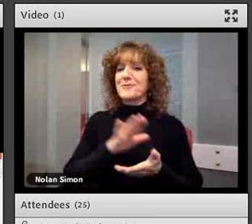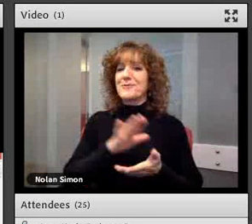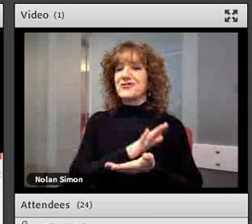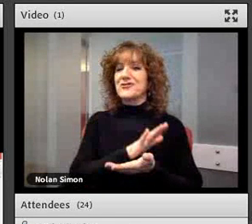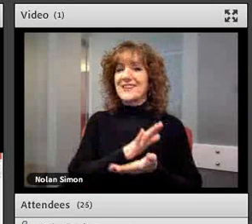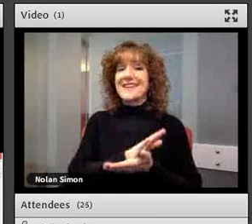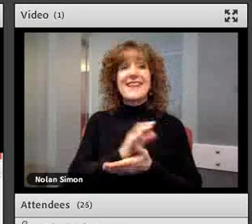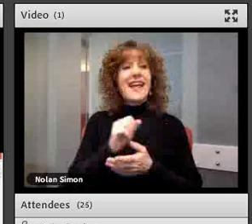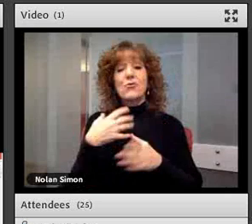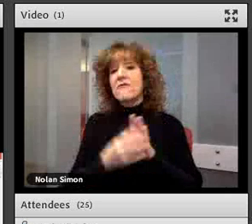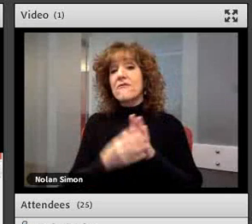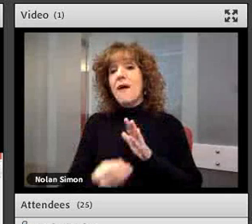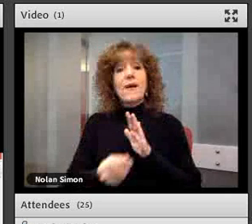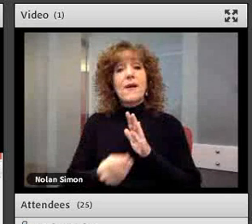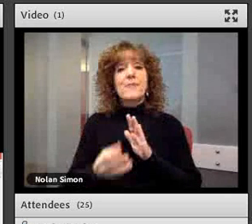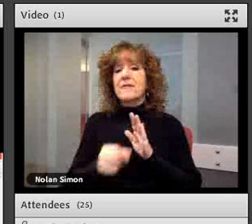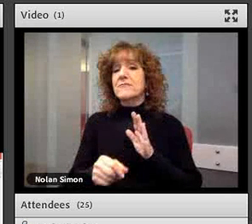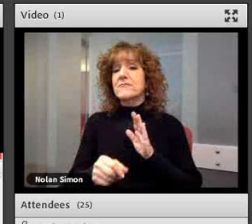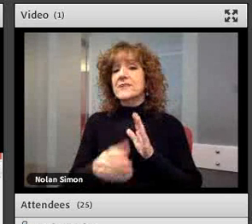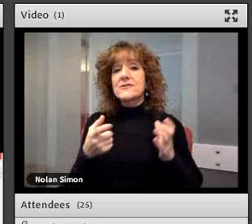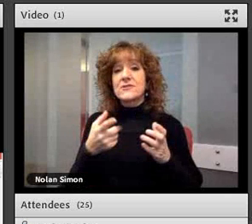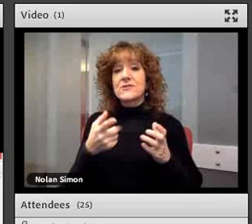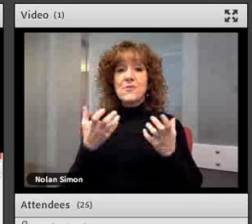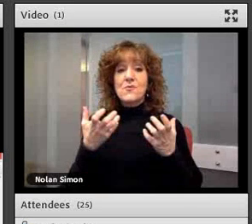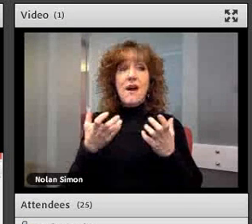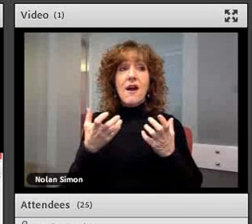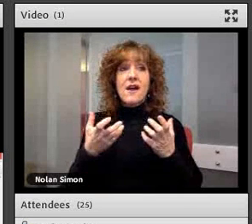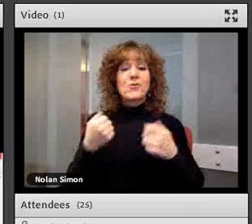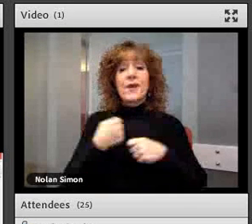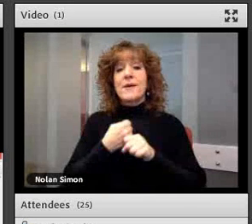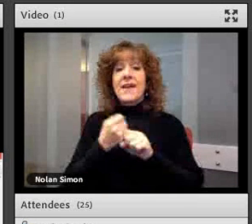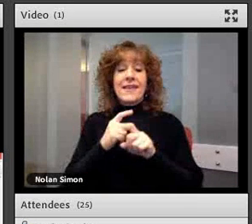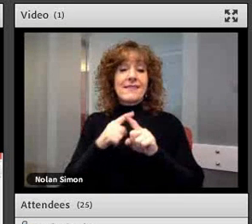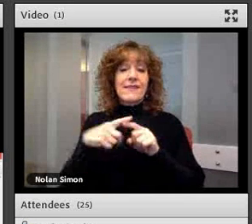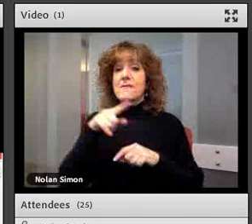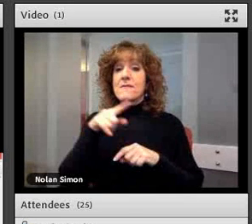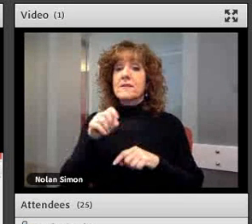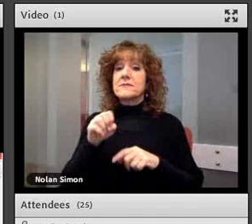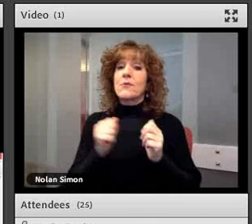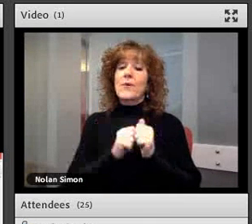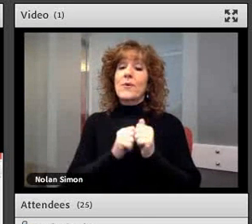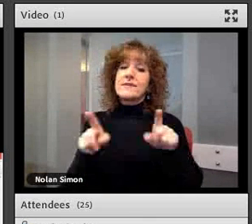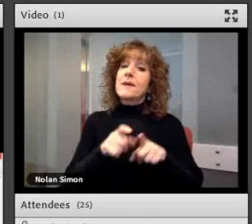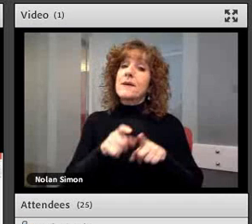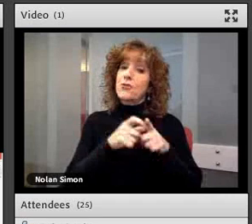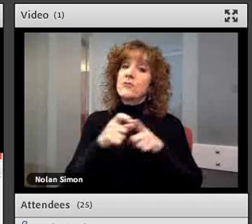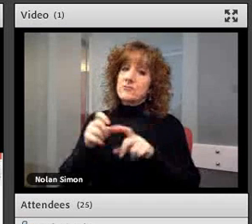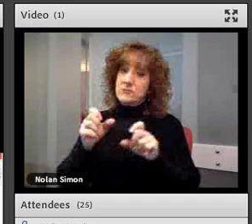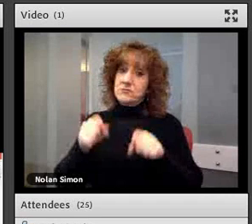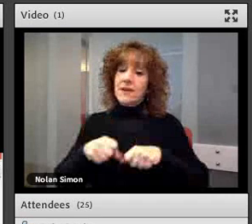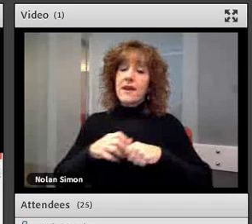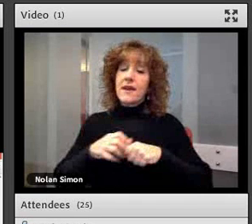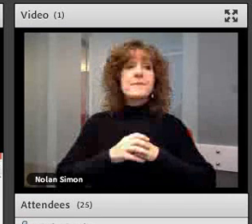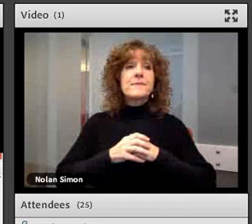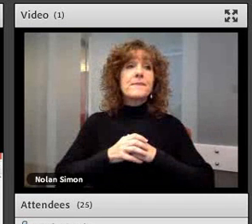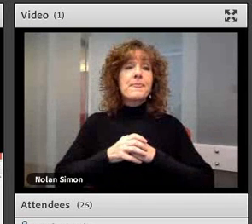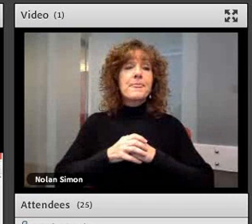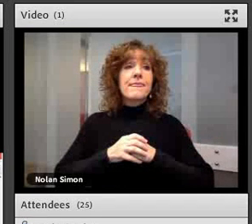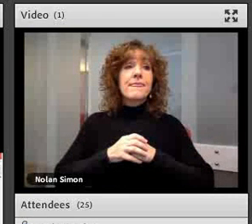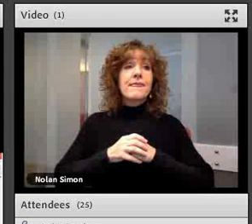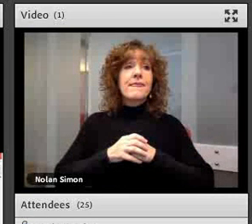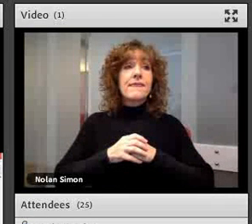And you can make as many copies as you want. And like I said, you can make a different puzzle using the same words. Then we